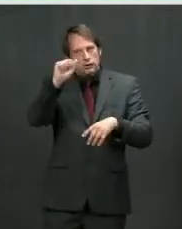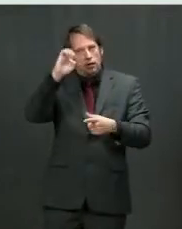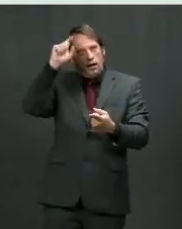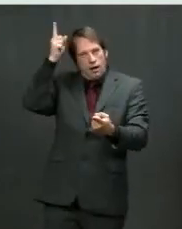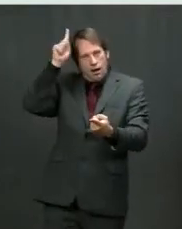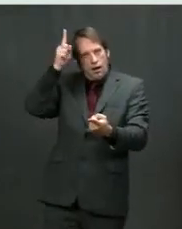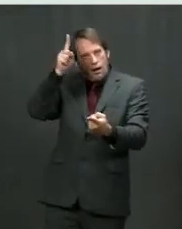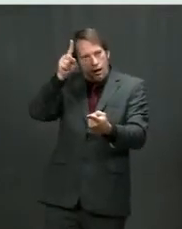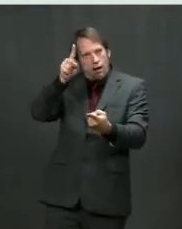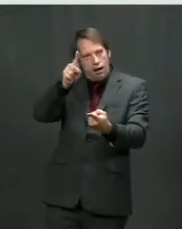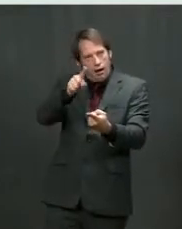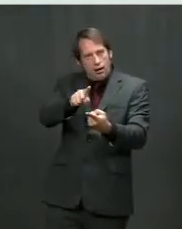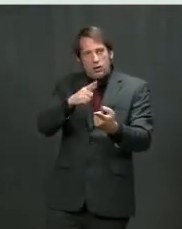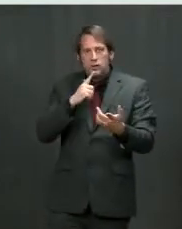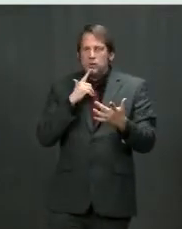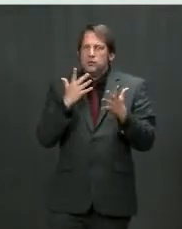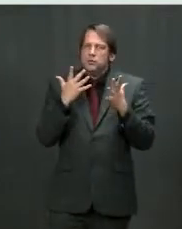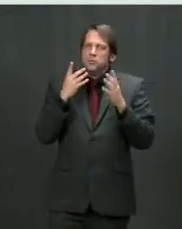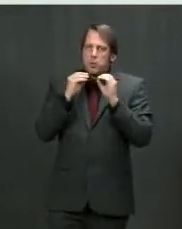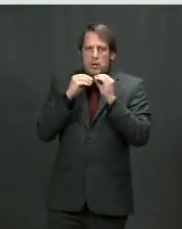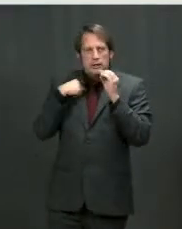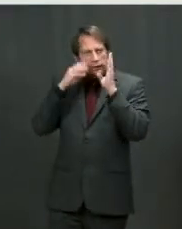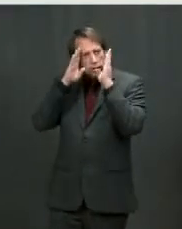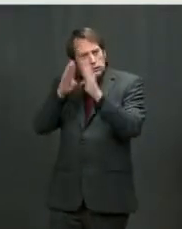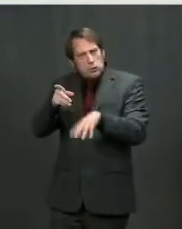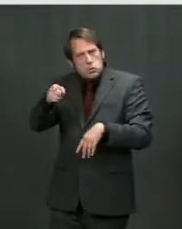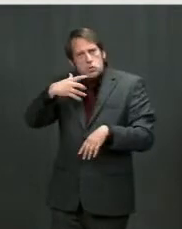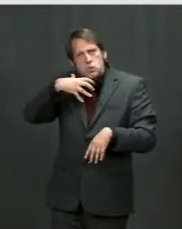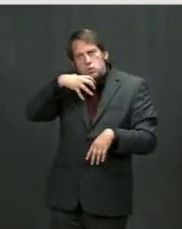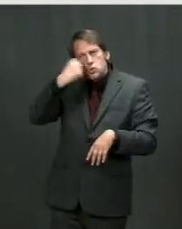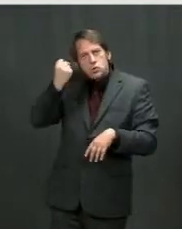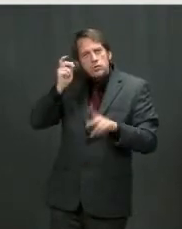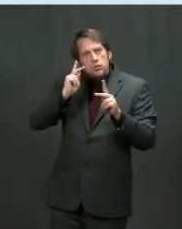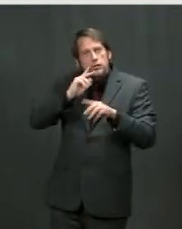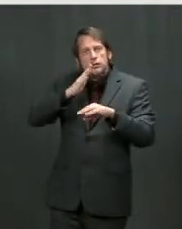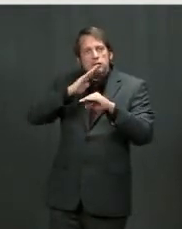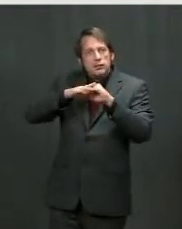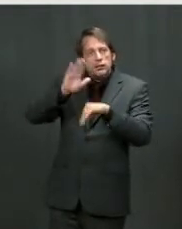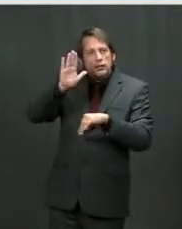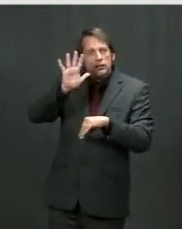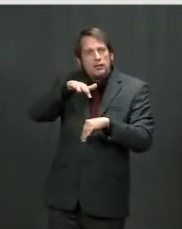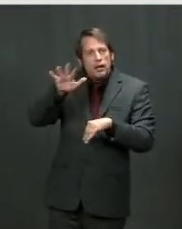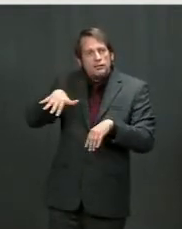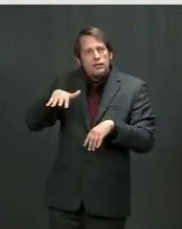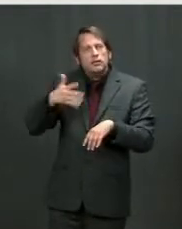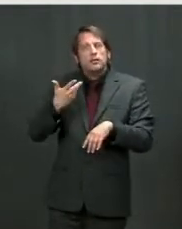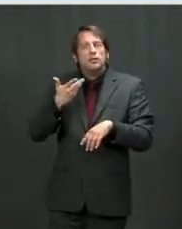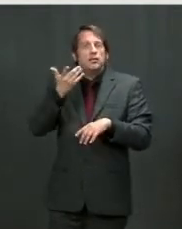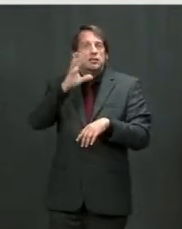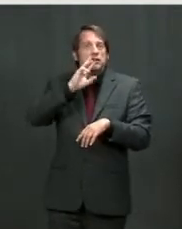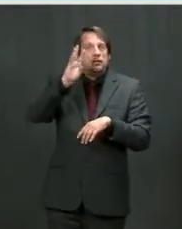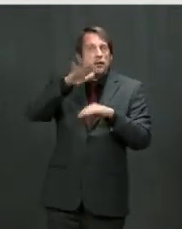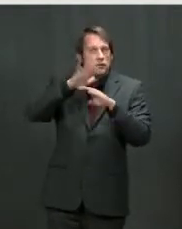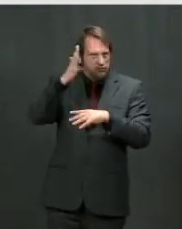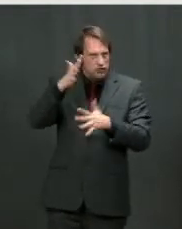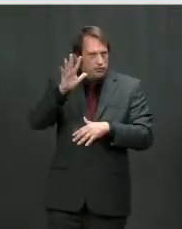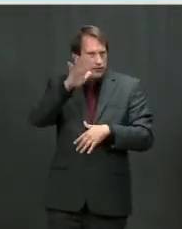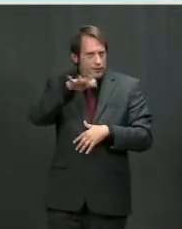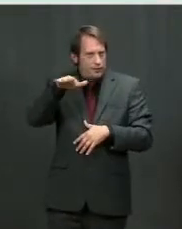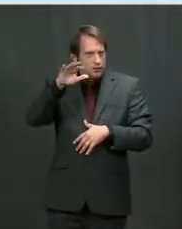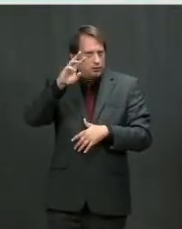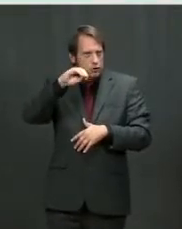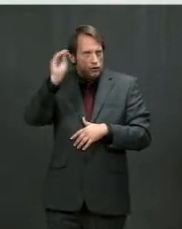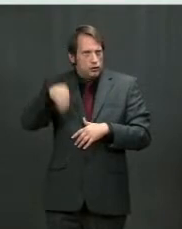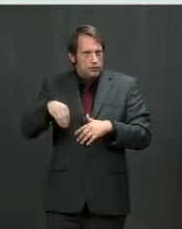over 55% of adults over 65 and older are fully vaccinated, protecting those that we were so vulnerable a